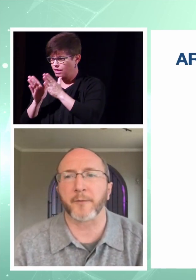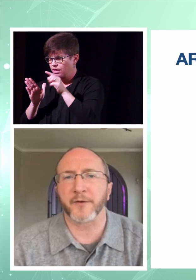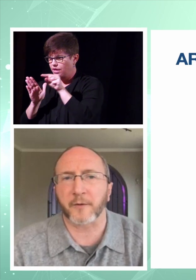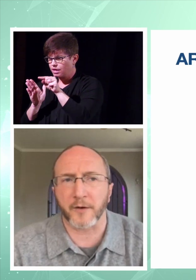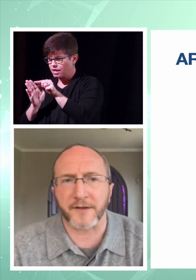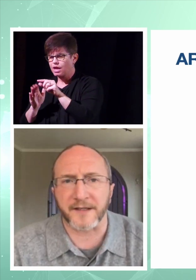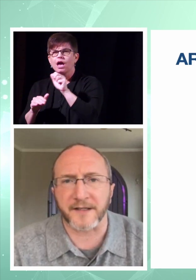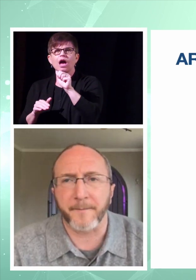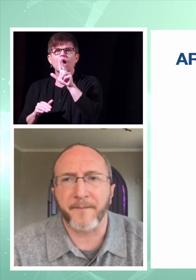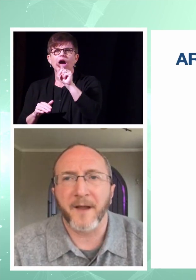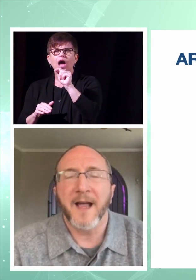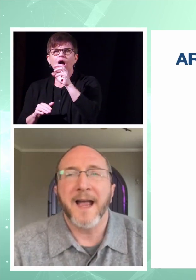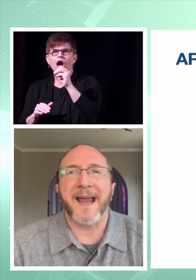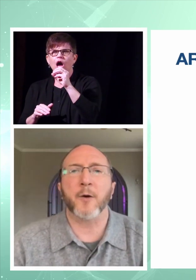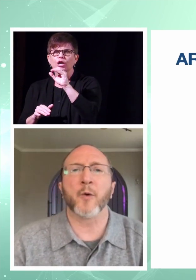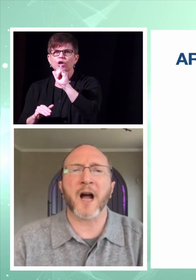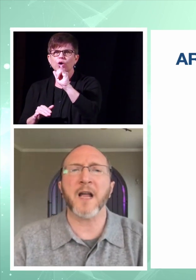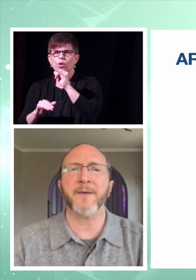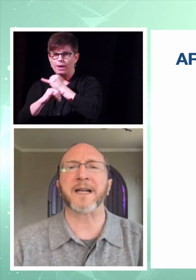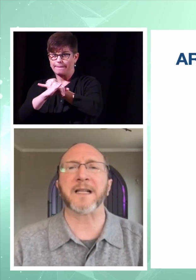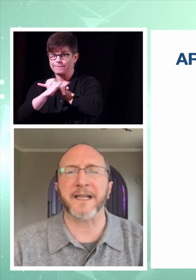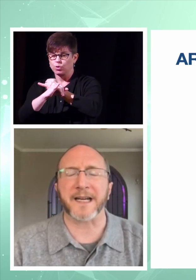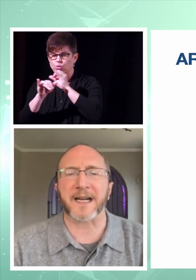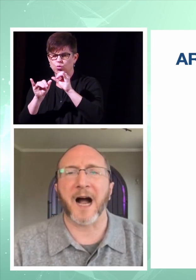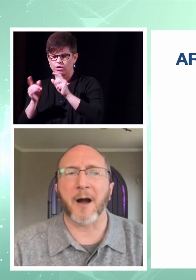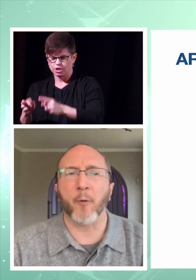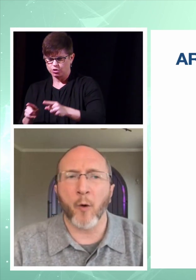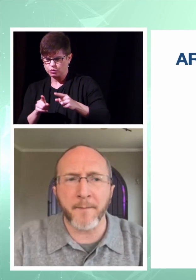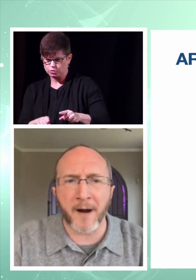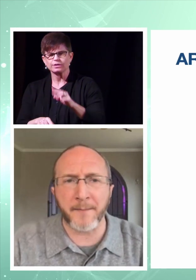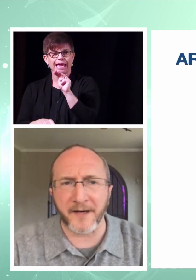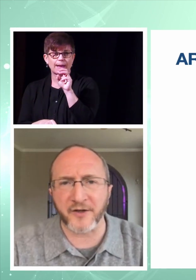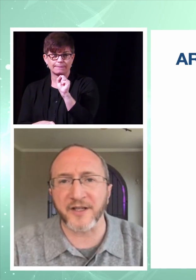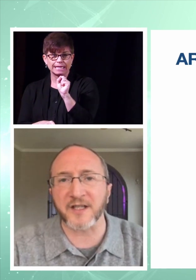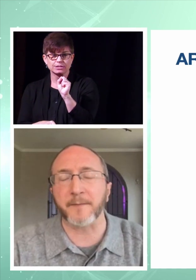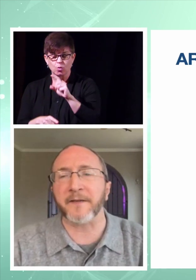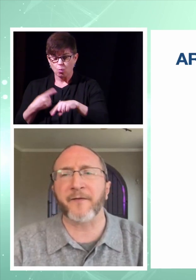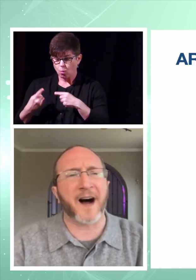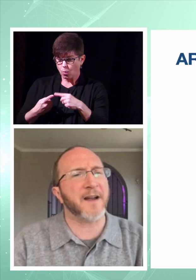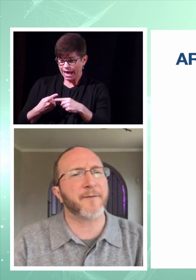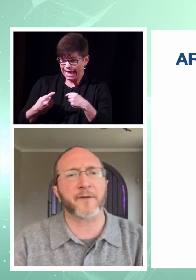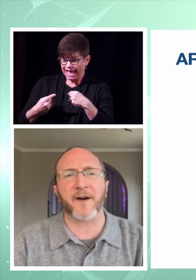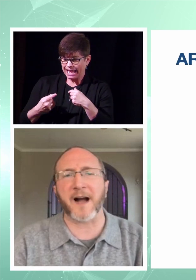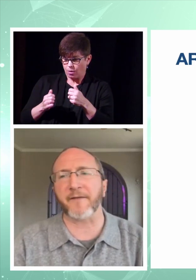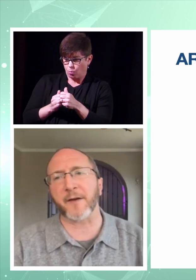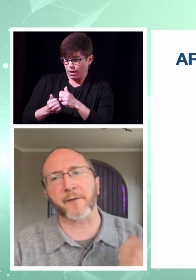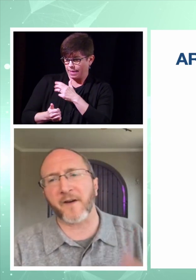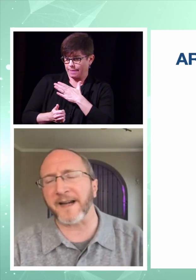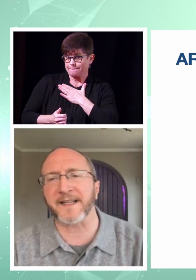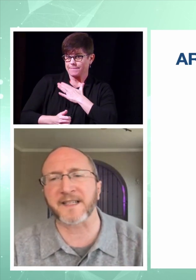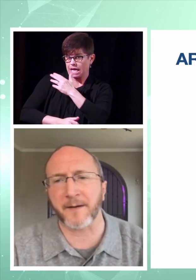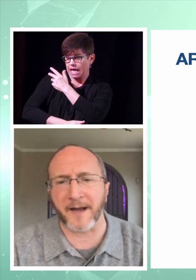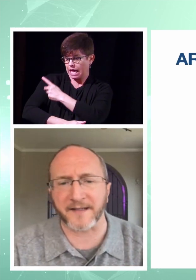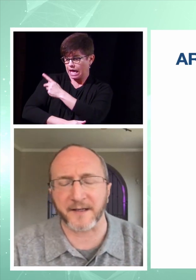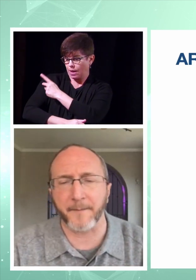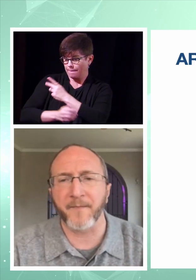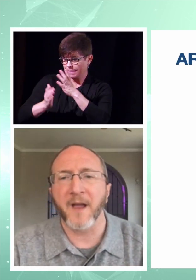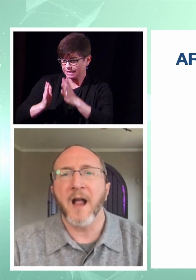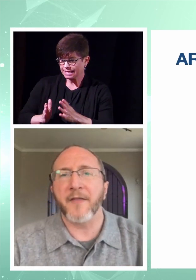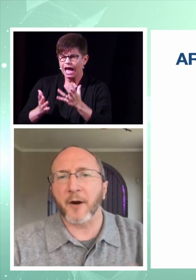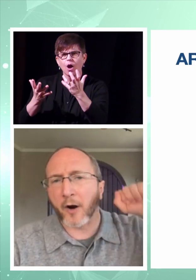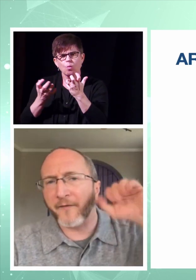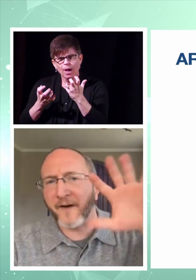condition, multiple sclerosis. And when I am in clinic, I want my patients to be 5 for 5 in their fight against